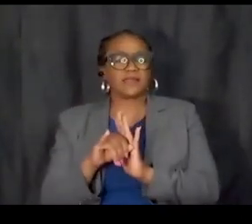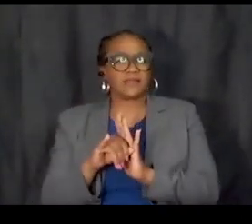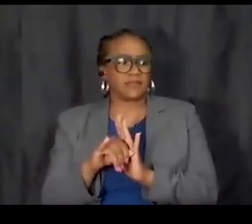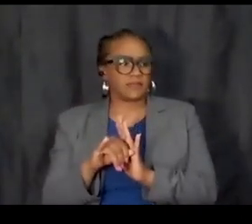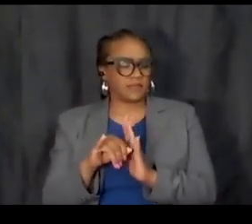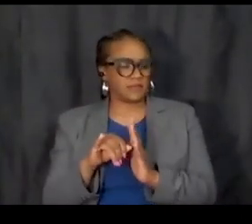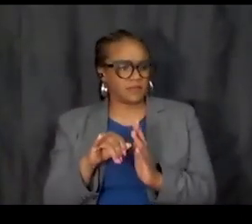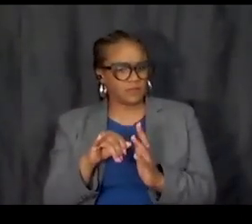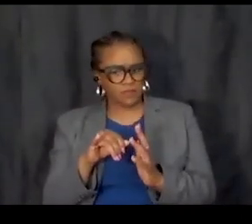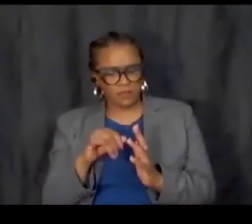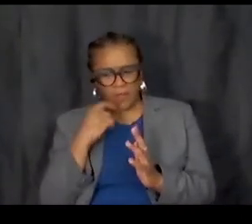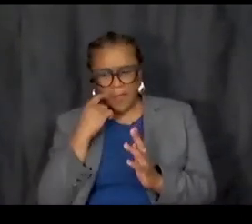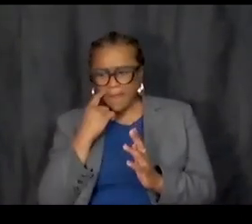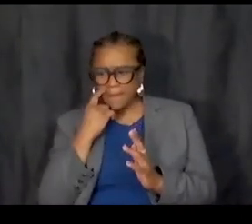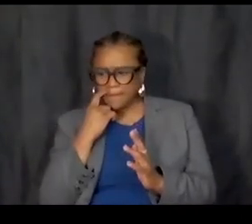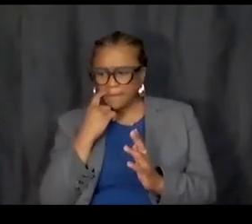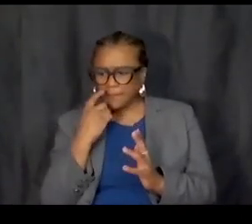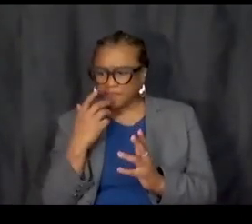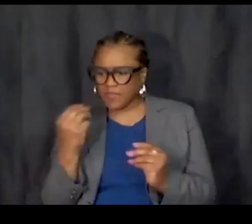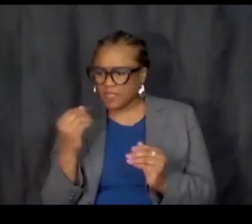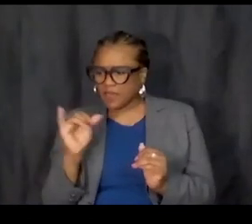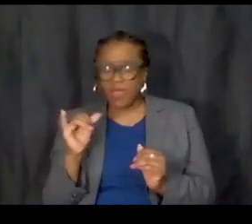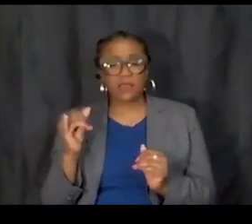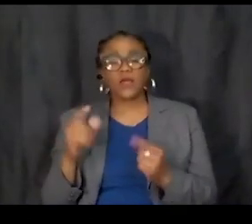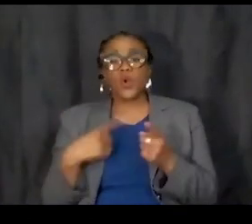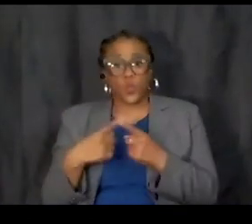And like, as I've got, like when I was younger, when I started